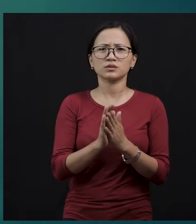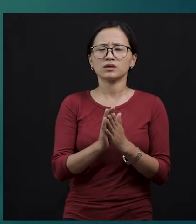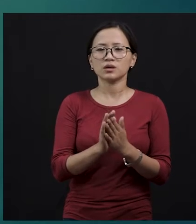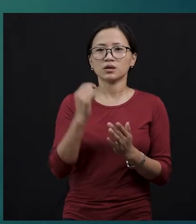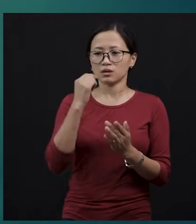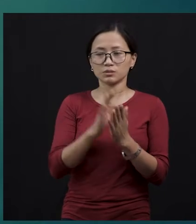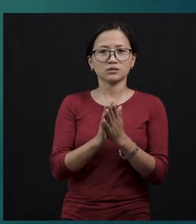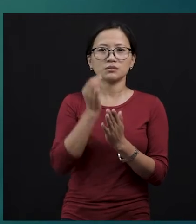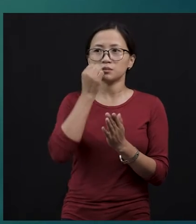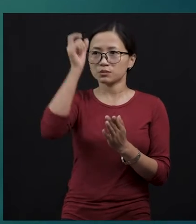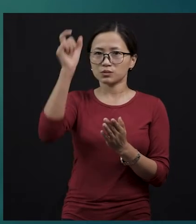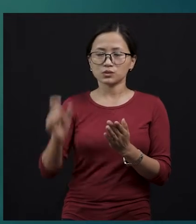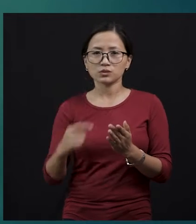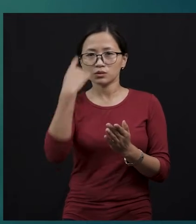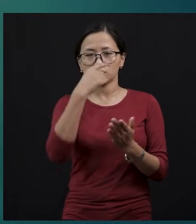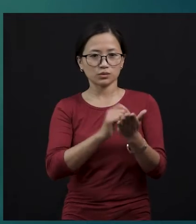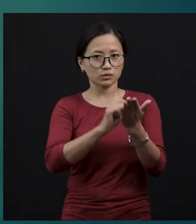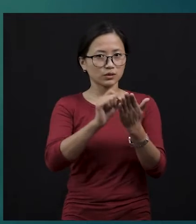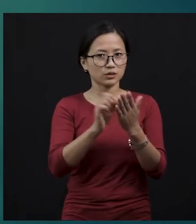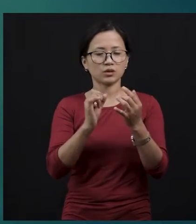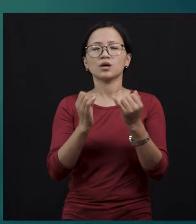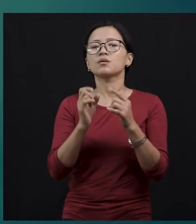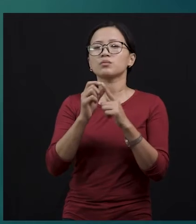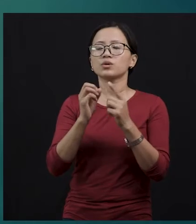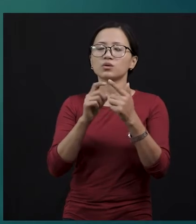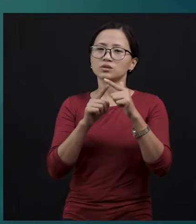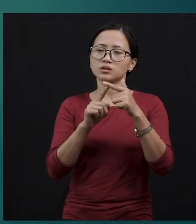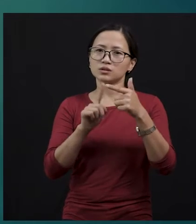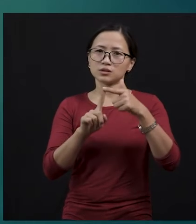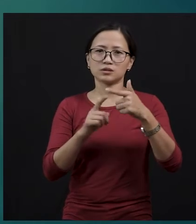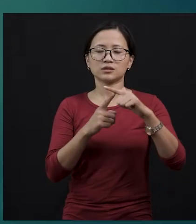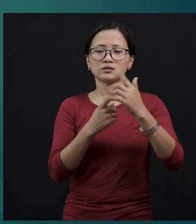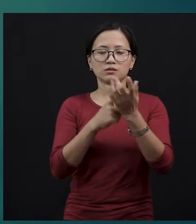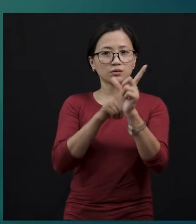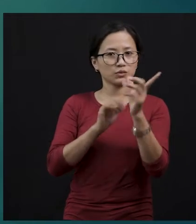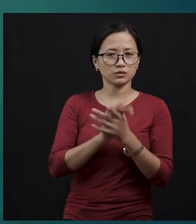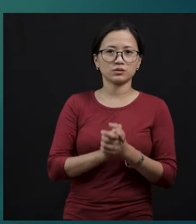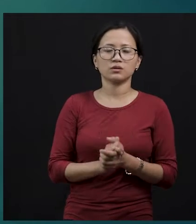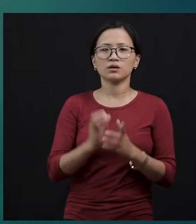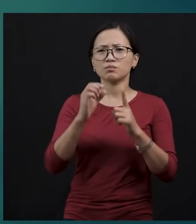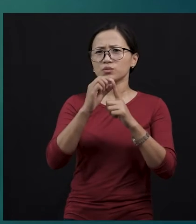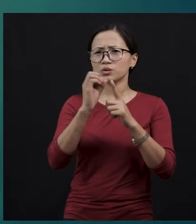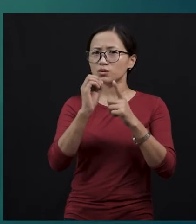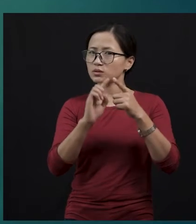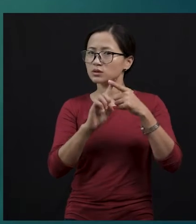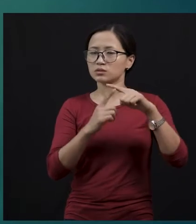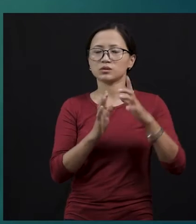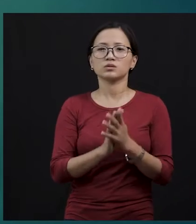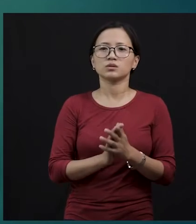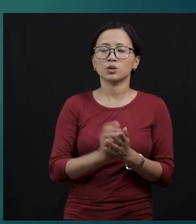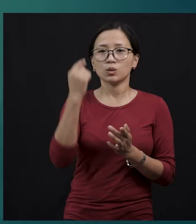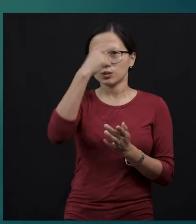a person who writes poetry, okay? If you do not know what is a poet, I want you to understand that a poet is a person who